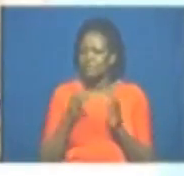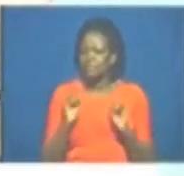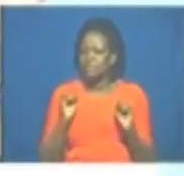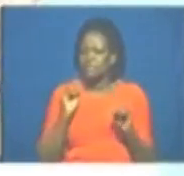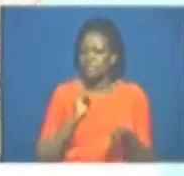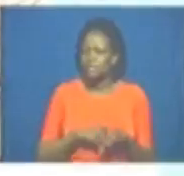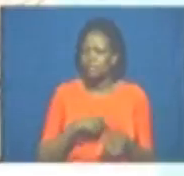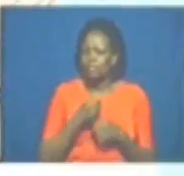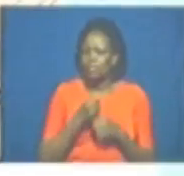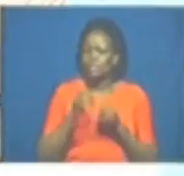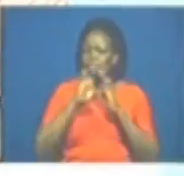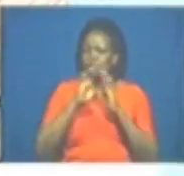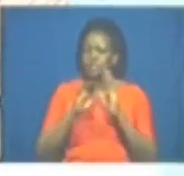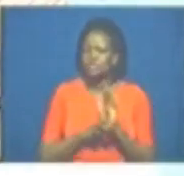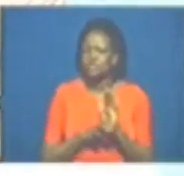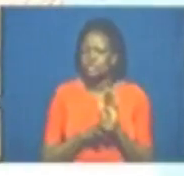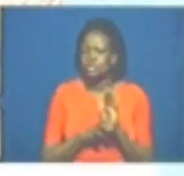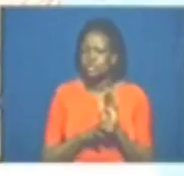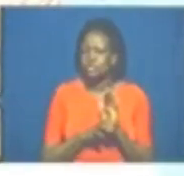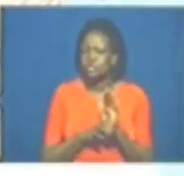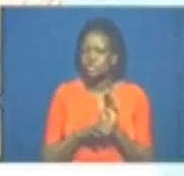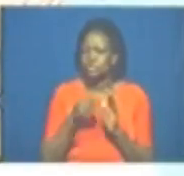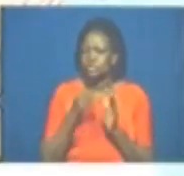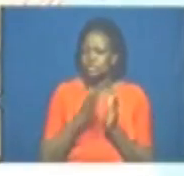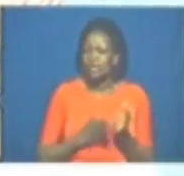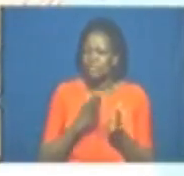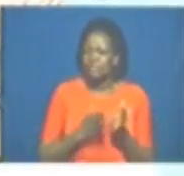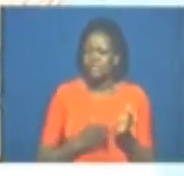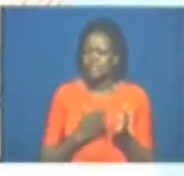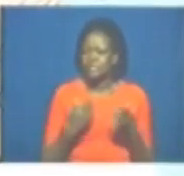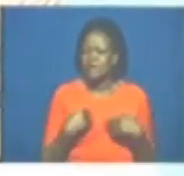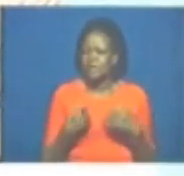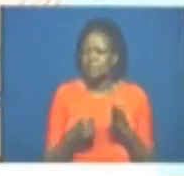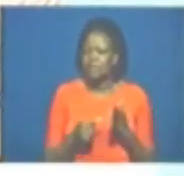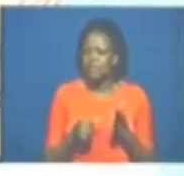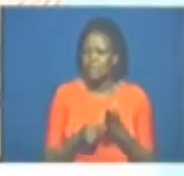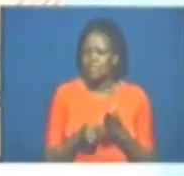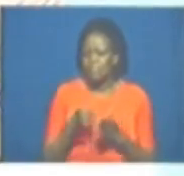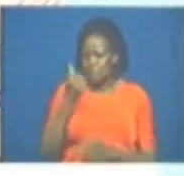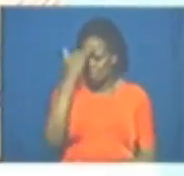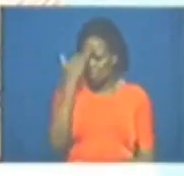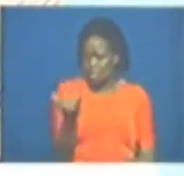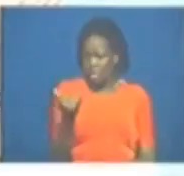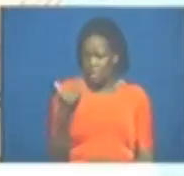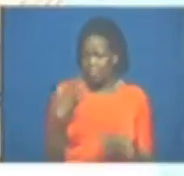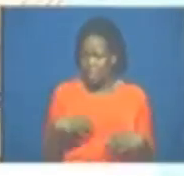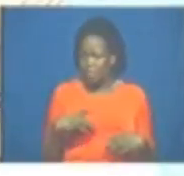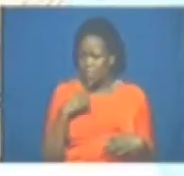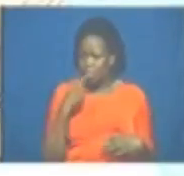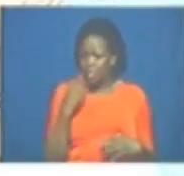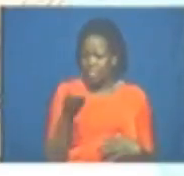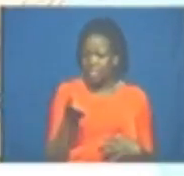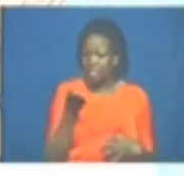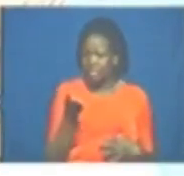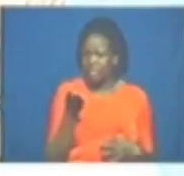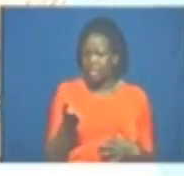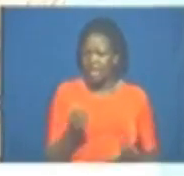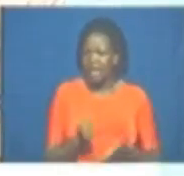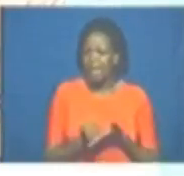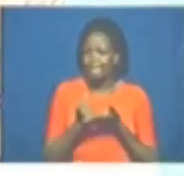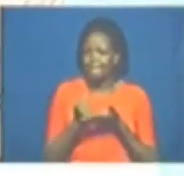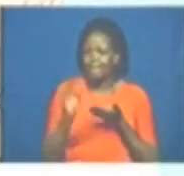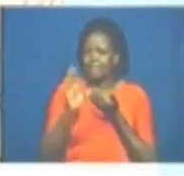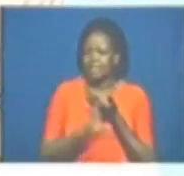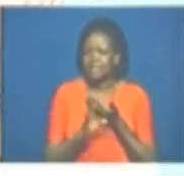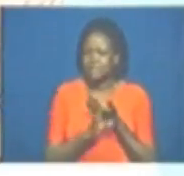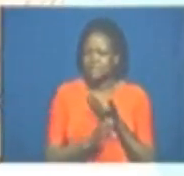making the constitution in Naivasha, there was a problem, because the people who were there didn't help this country.